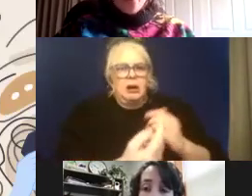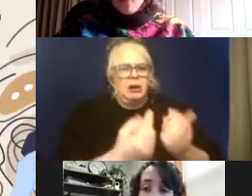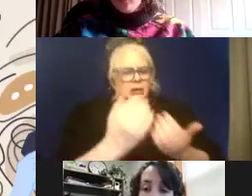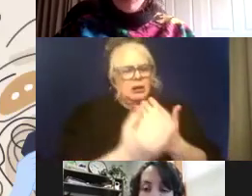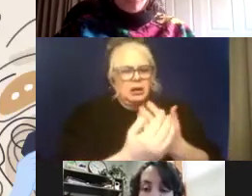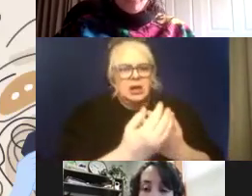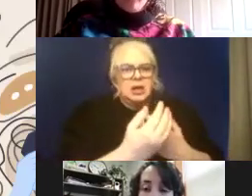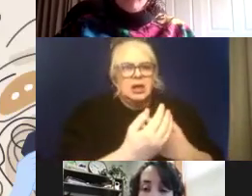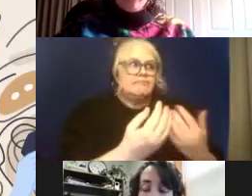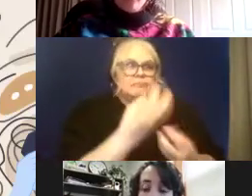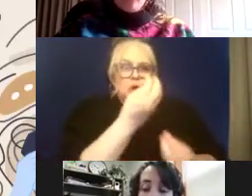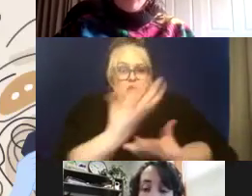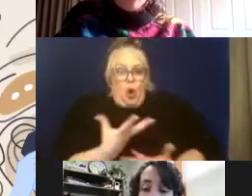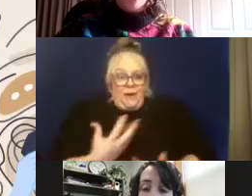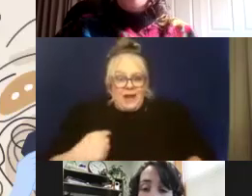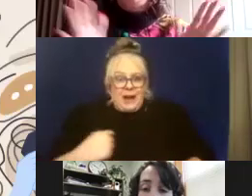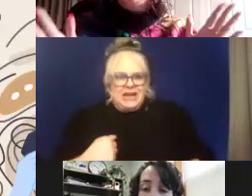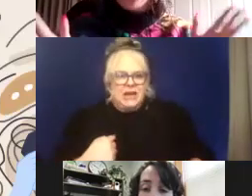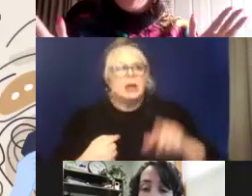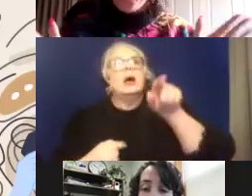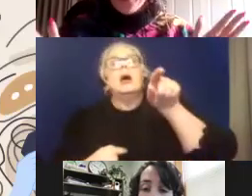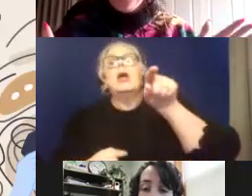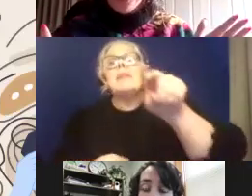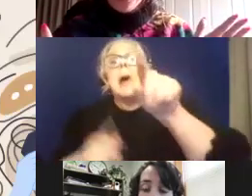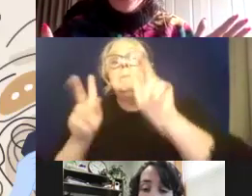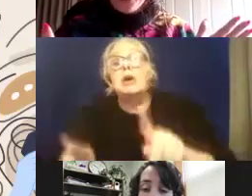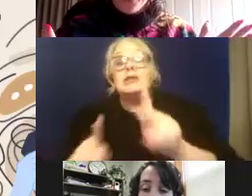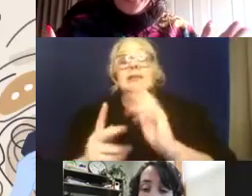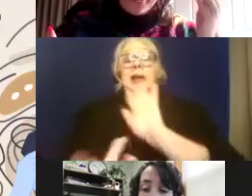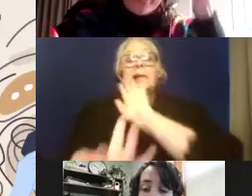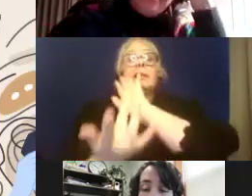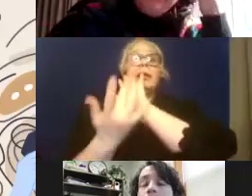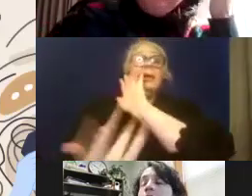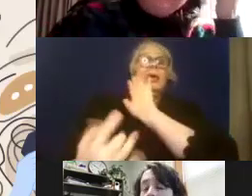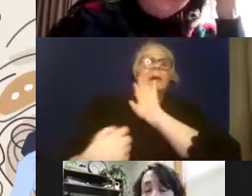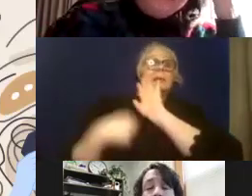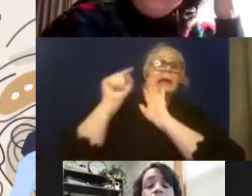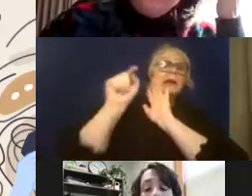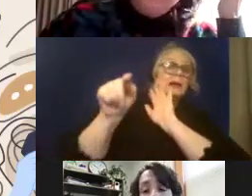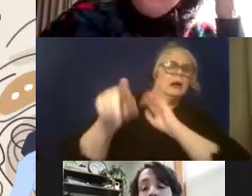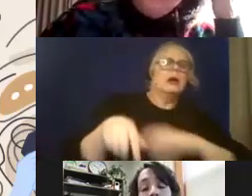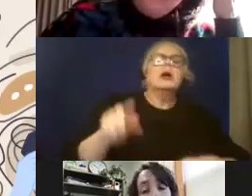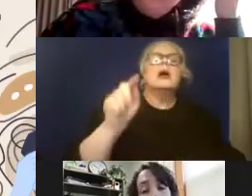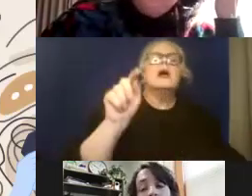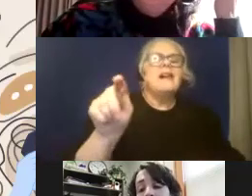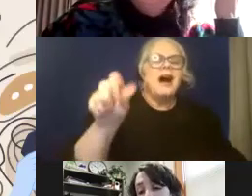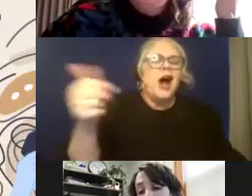traded around, and there's a whole industry around child sexual abuse material